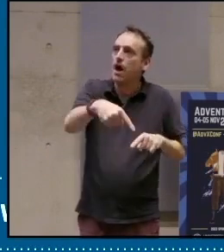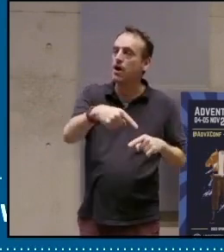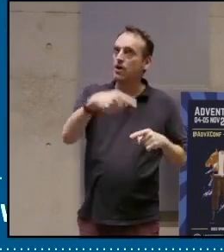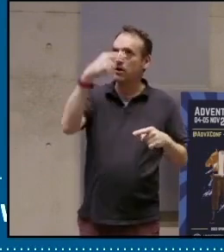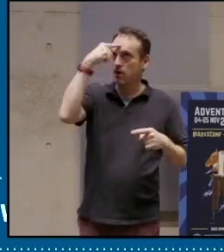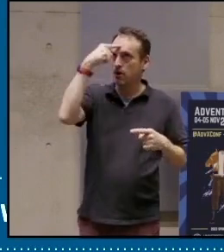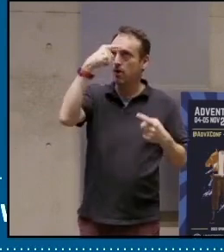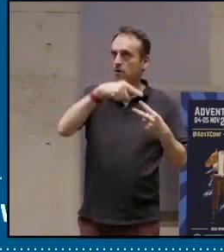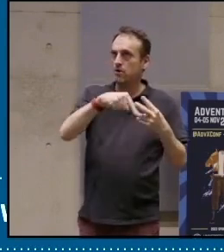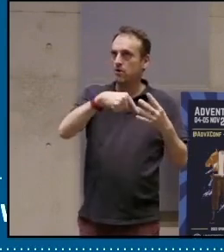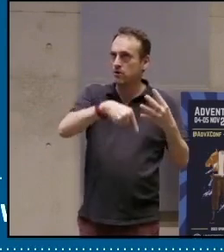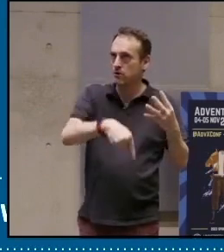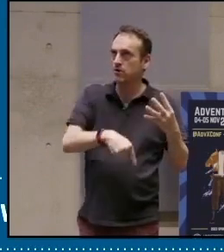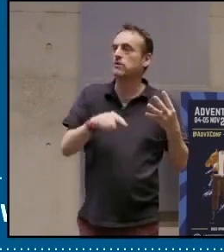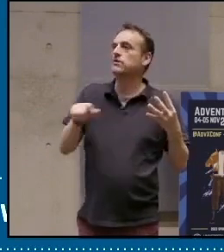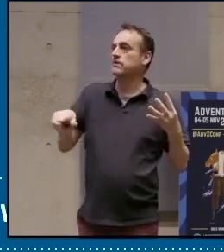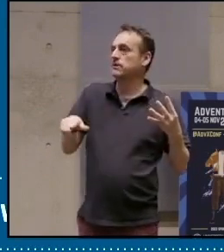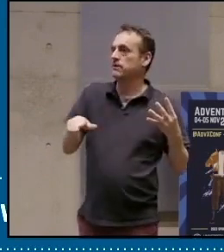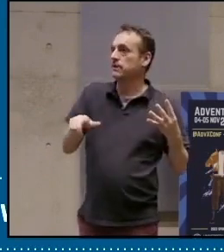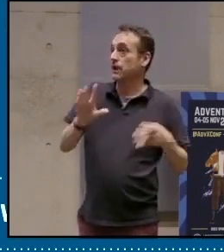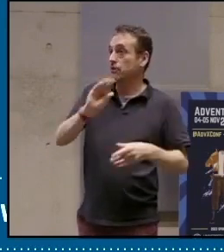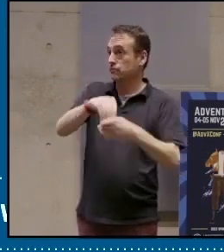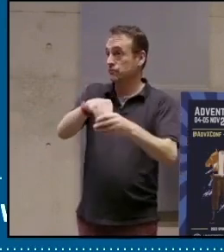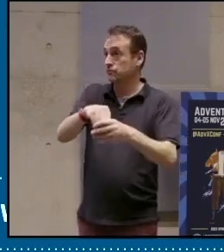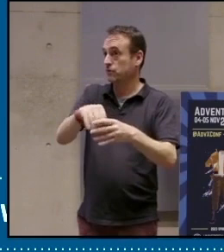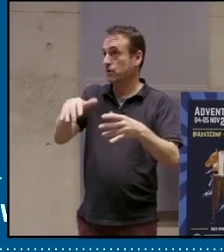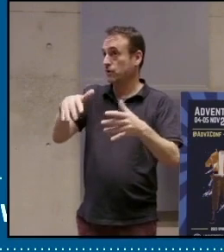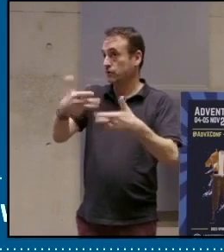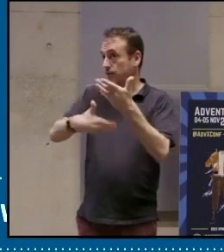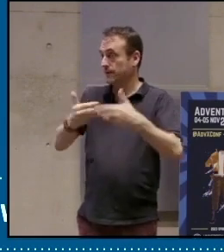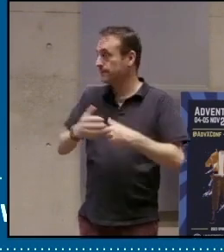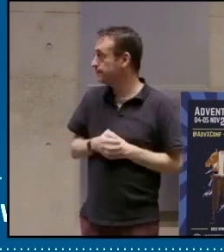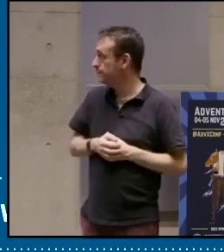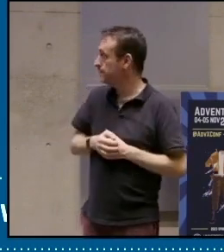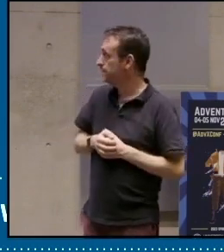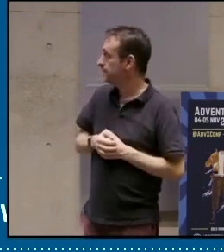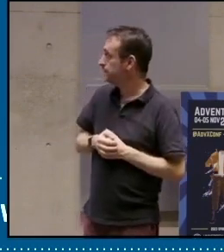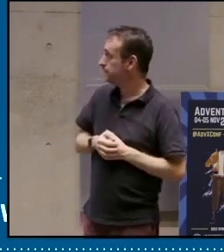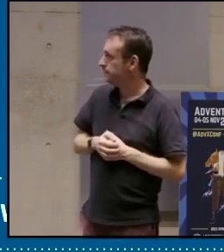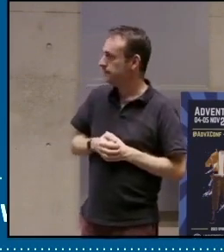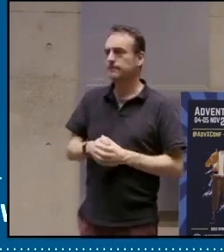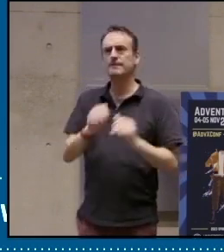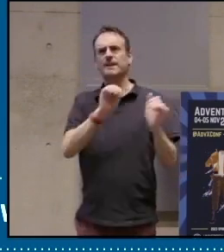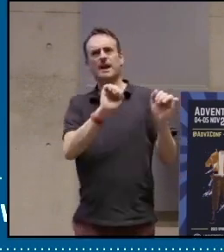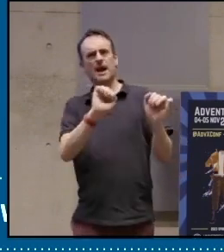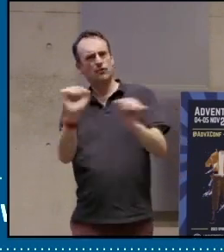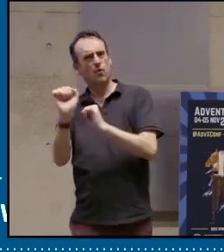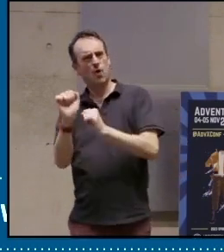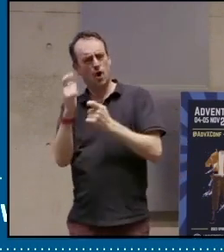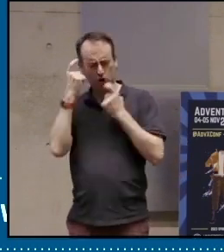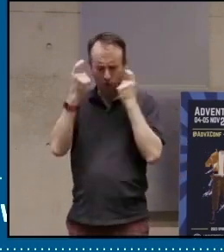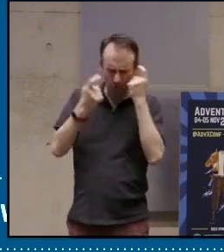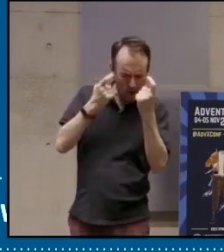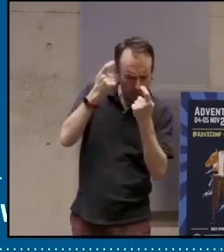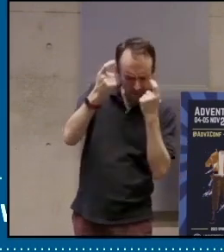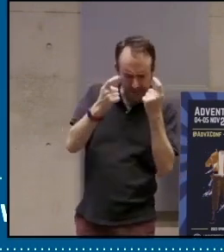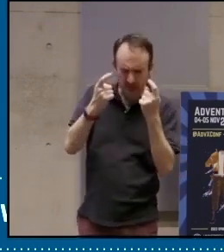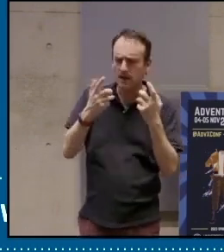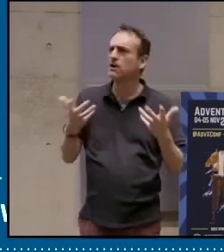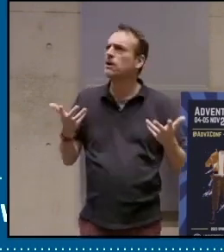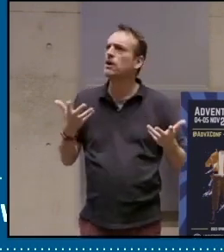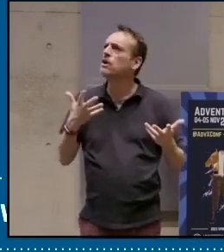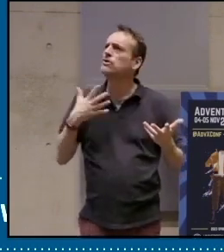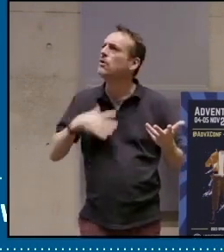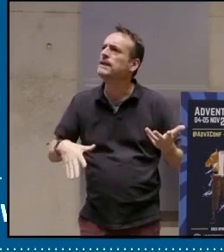So, you'll see what I'm getting at with this. You don't need to justify your curiosity in something. Be curious, explore